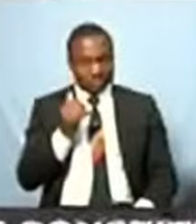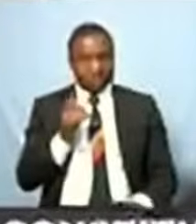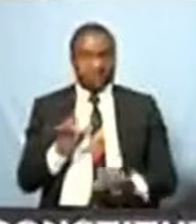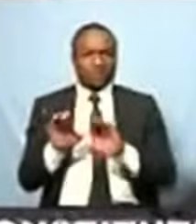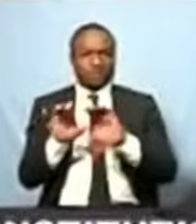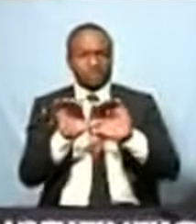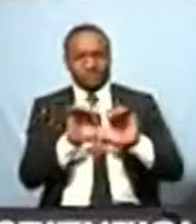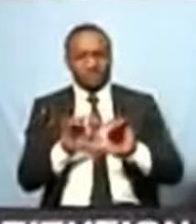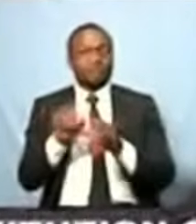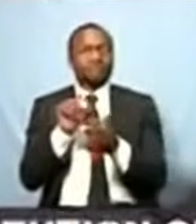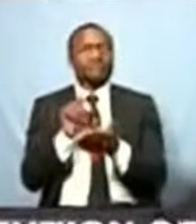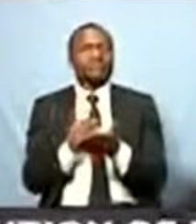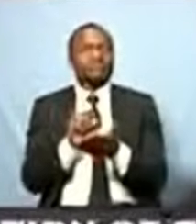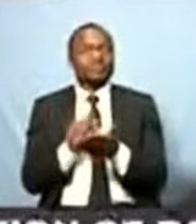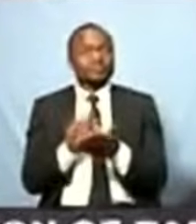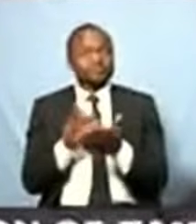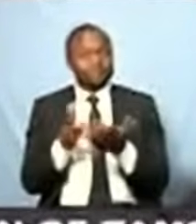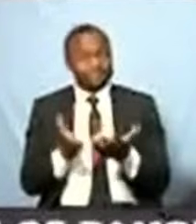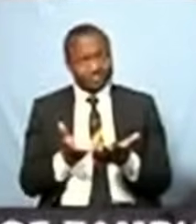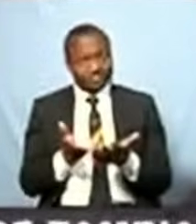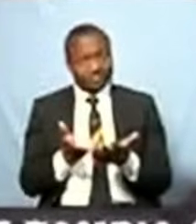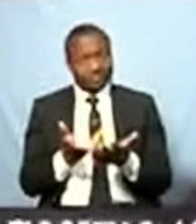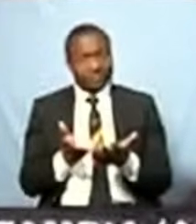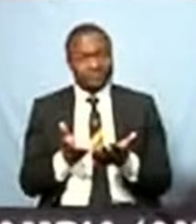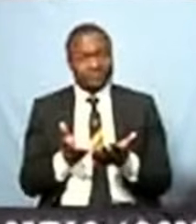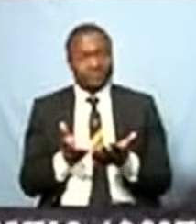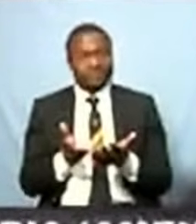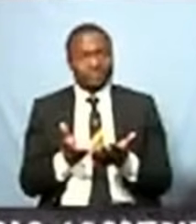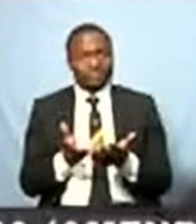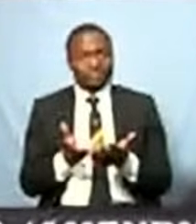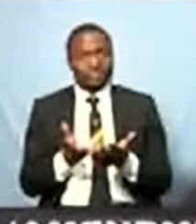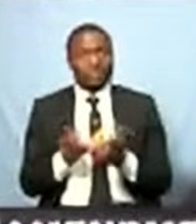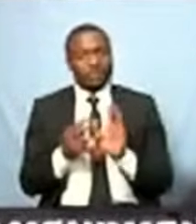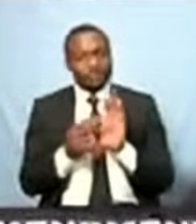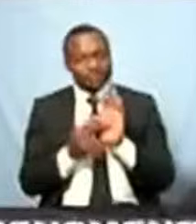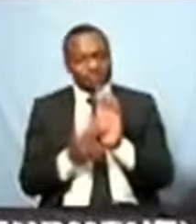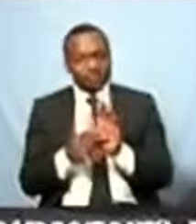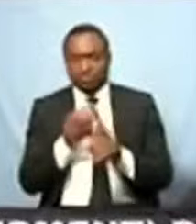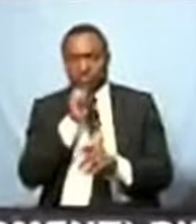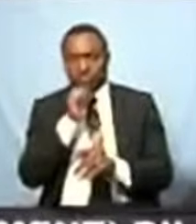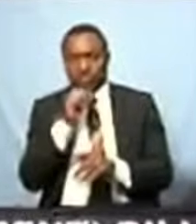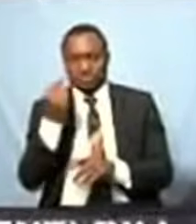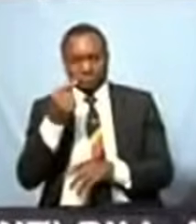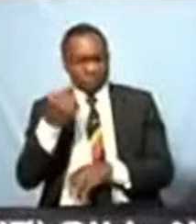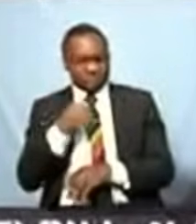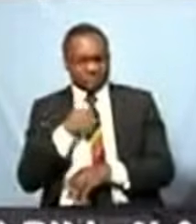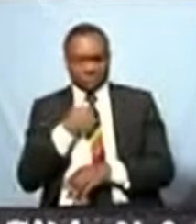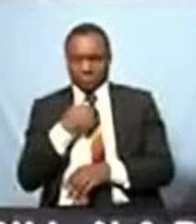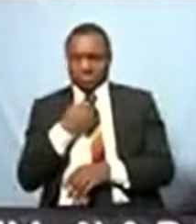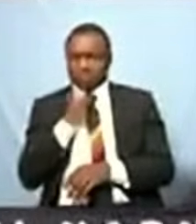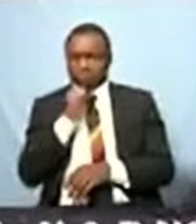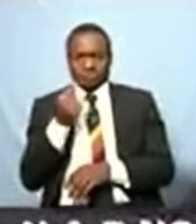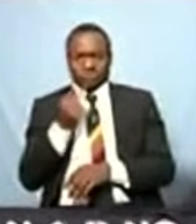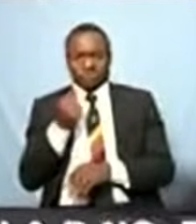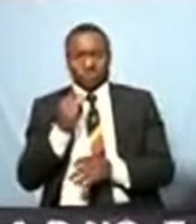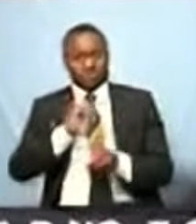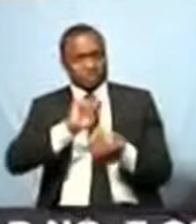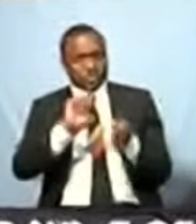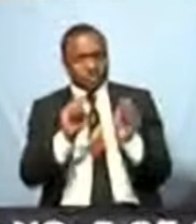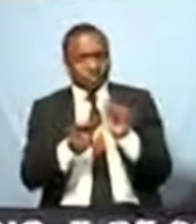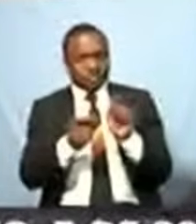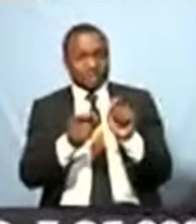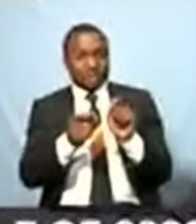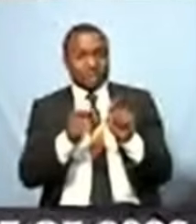it? All right. It entails not only, for me, it entails not only shifting the goalposts,